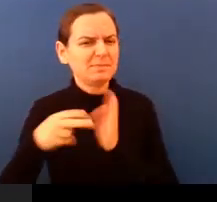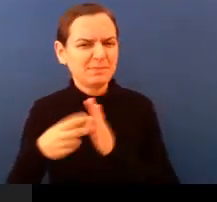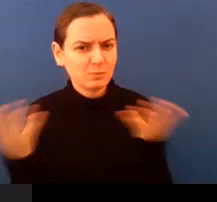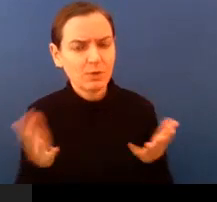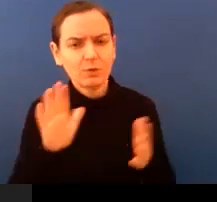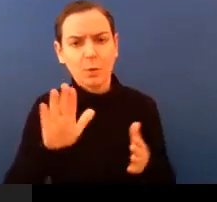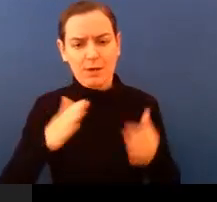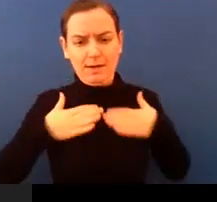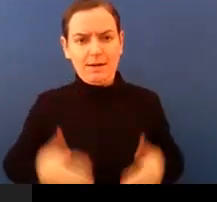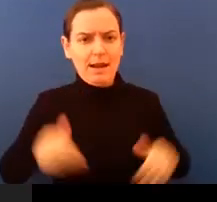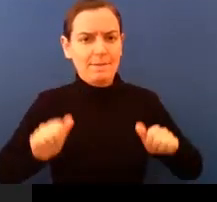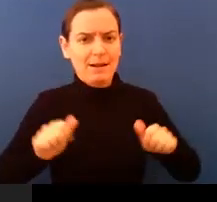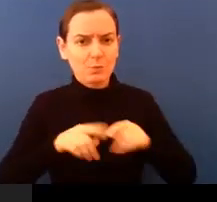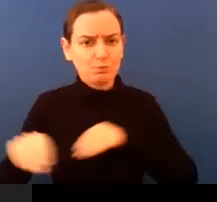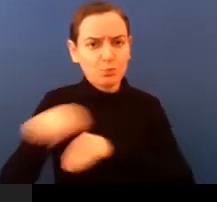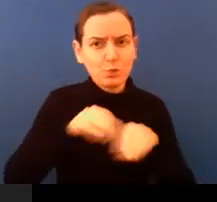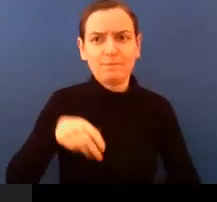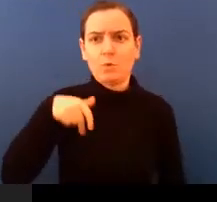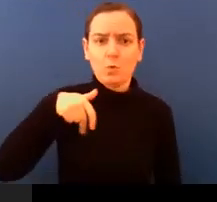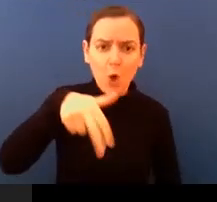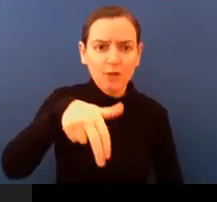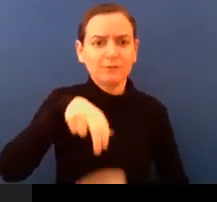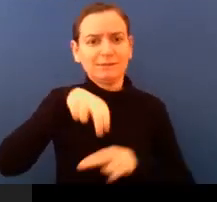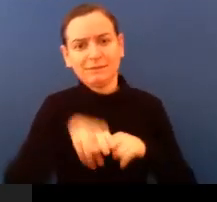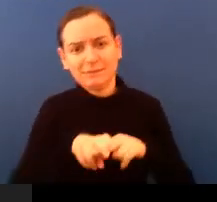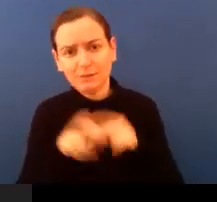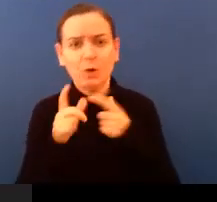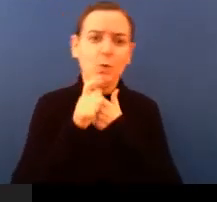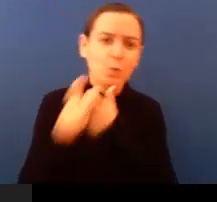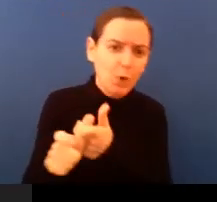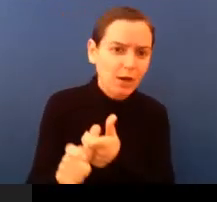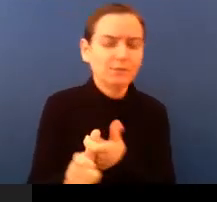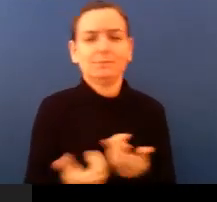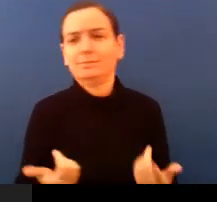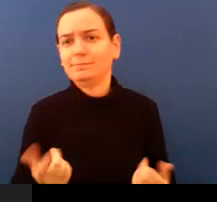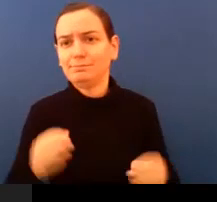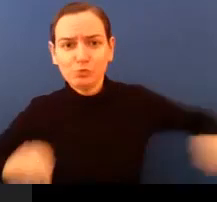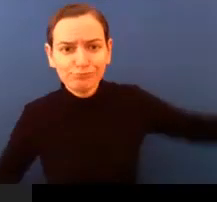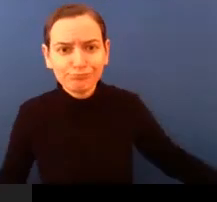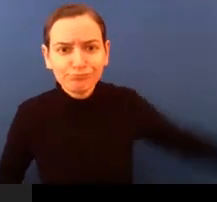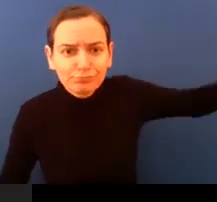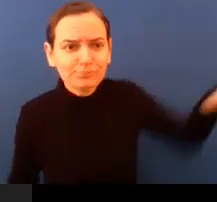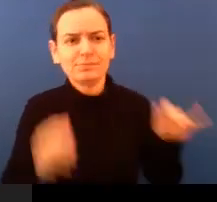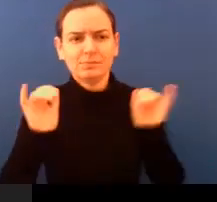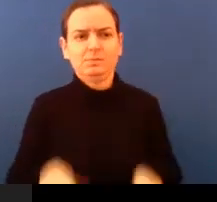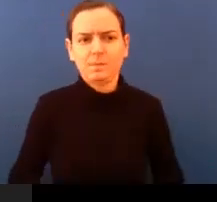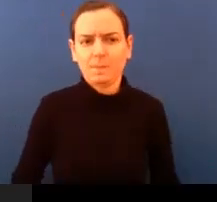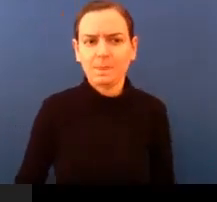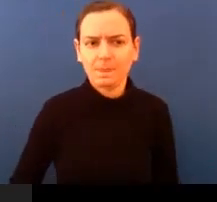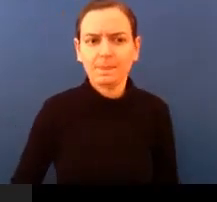another. This includes walking without tripping or falling, crossing